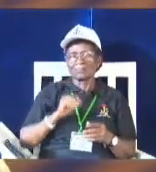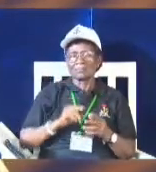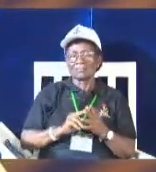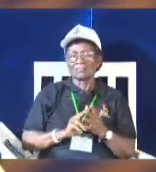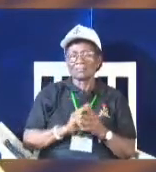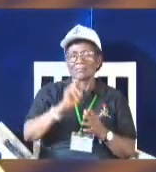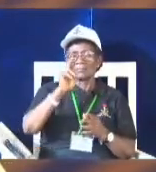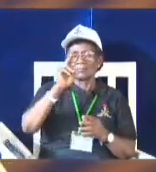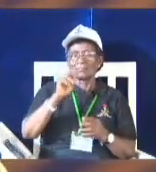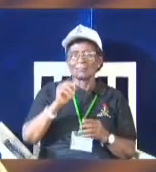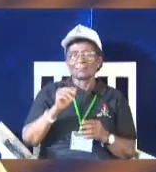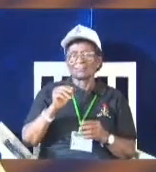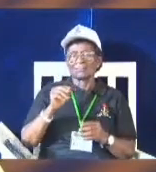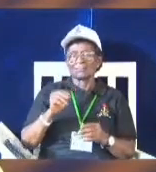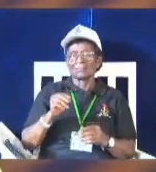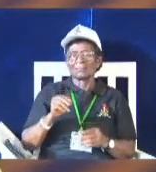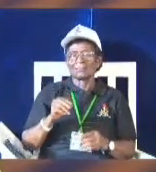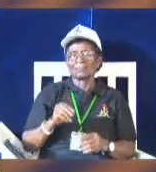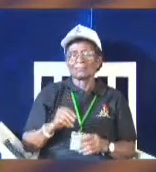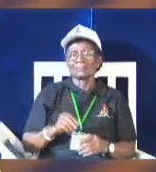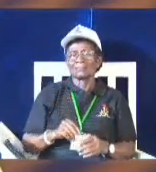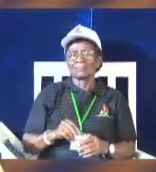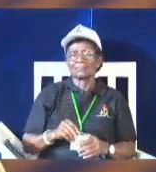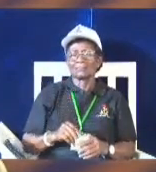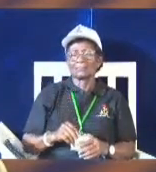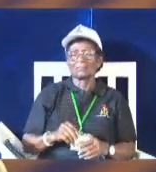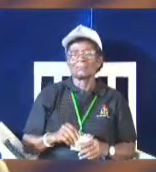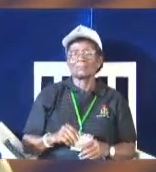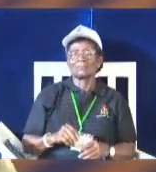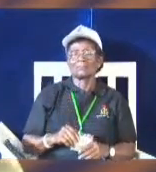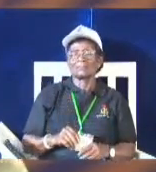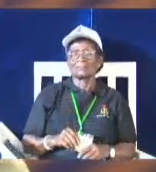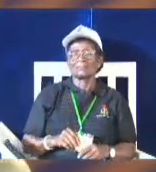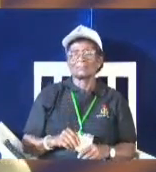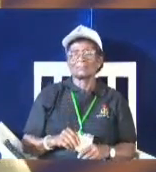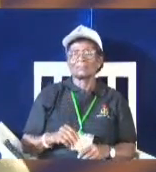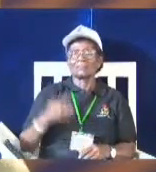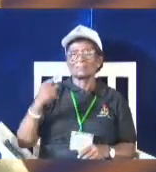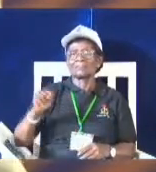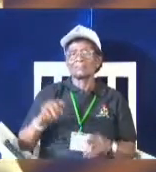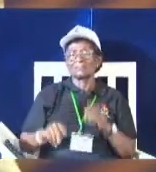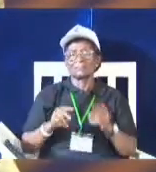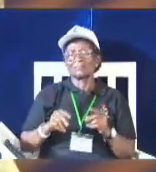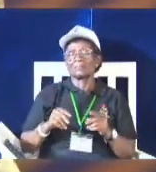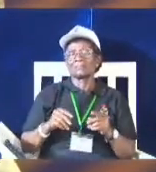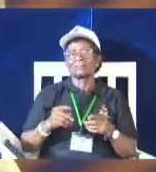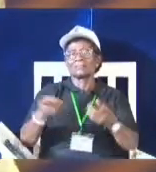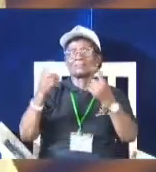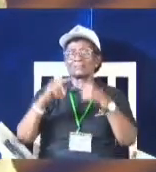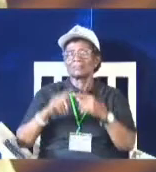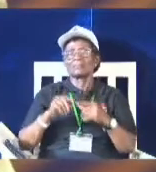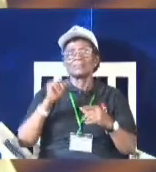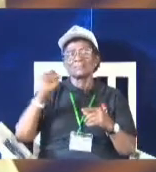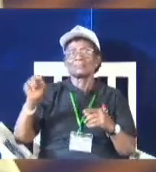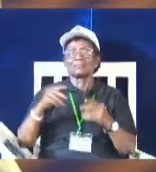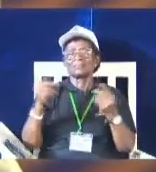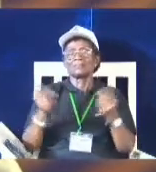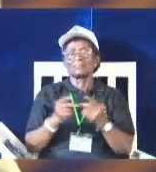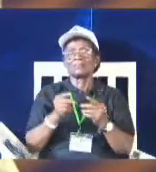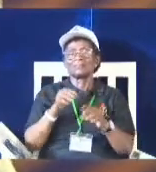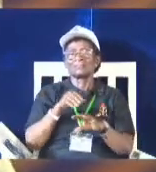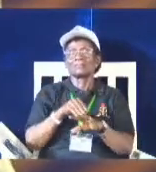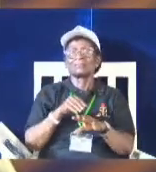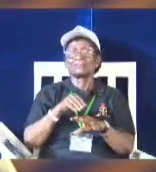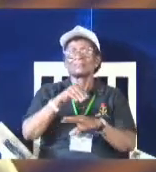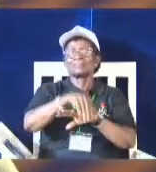must be a highway robber. The people were always coming to his place at night to